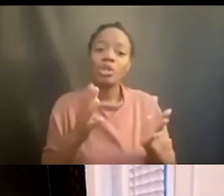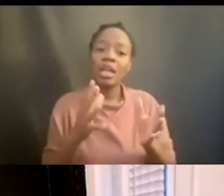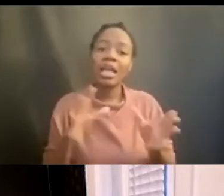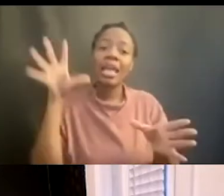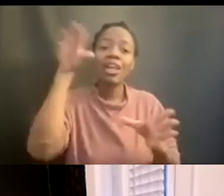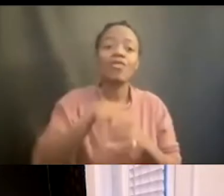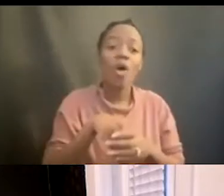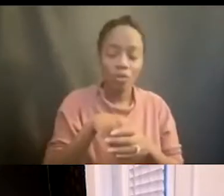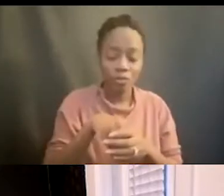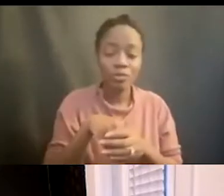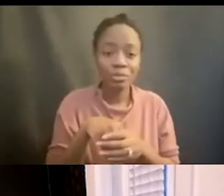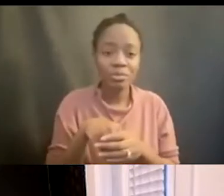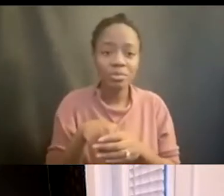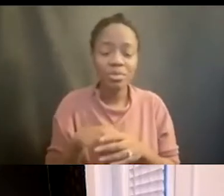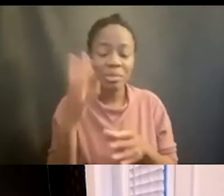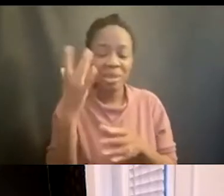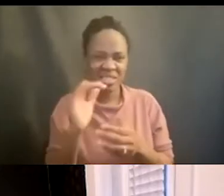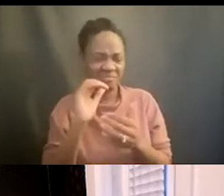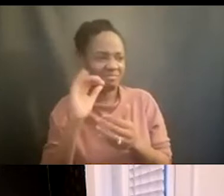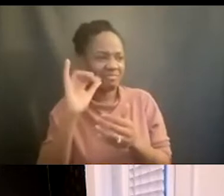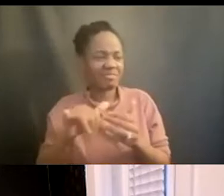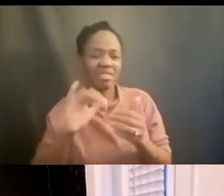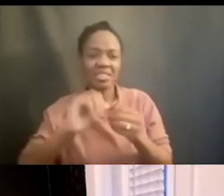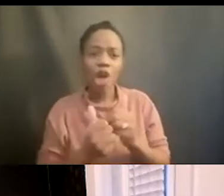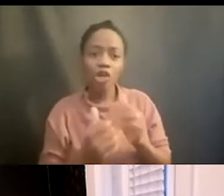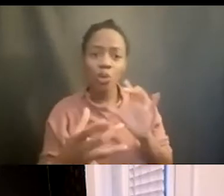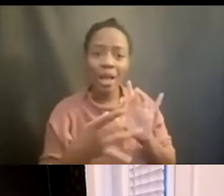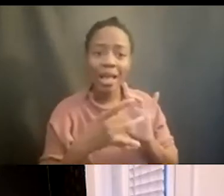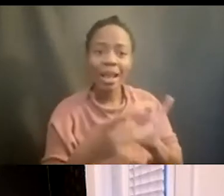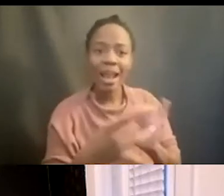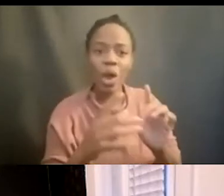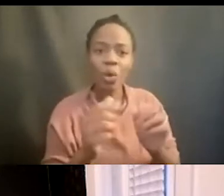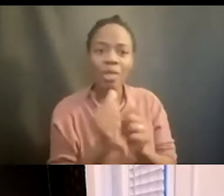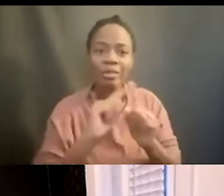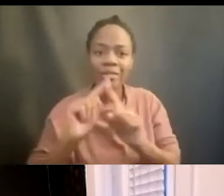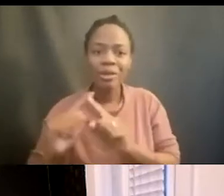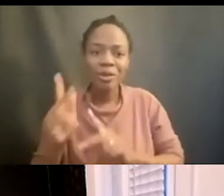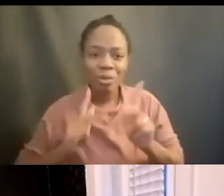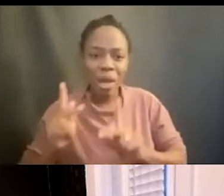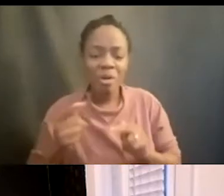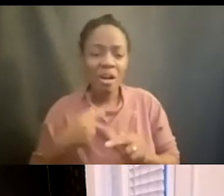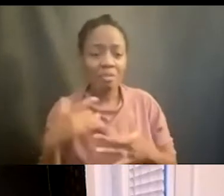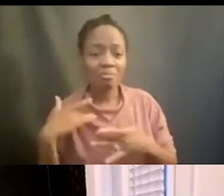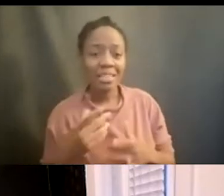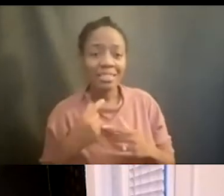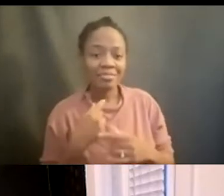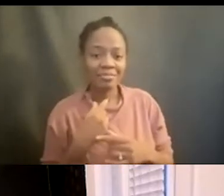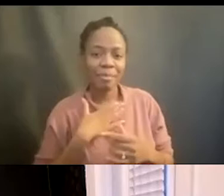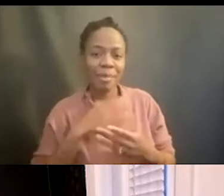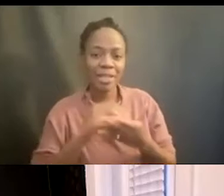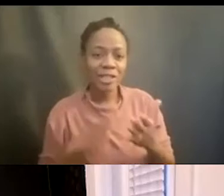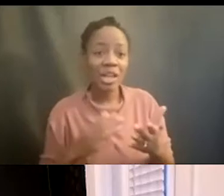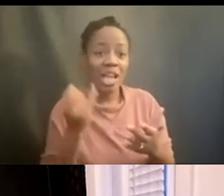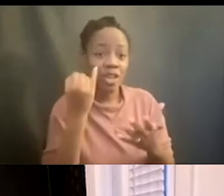form, because that's the way that you're going to be able to connect with folks, to, I always tell my students the first day of class, you want a letter of reg,